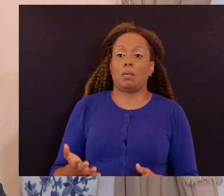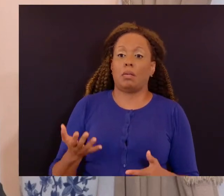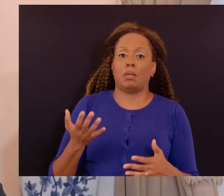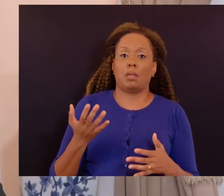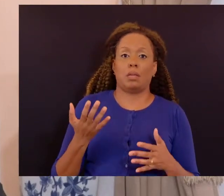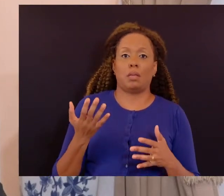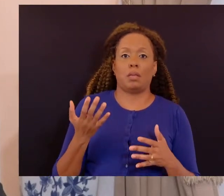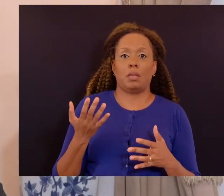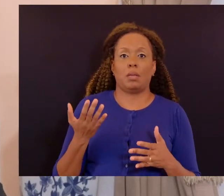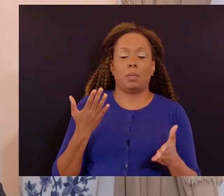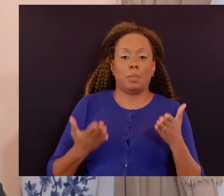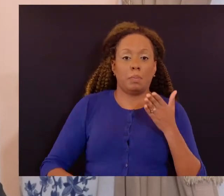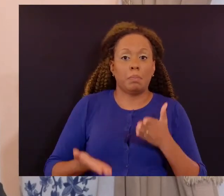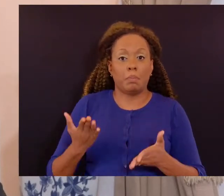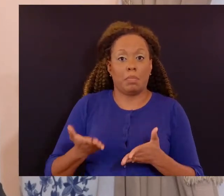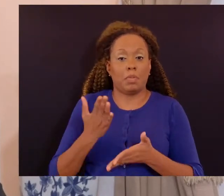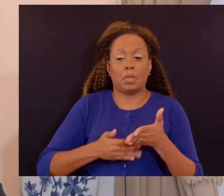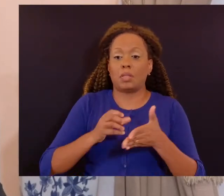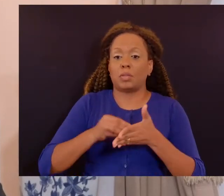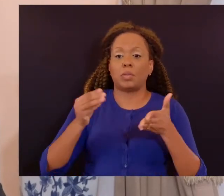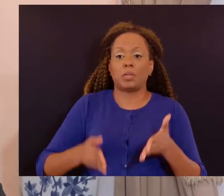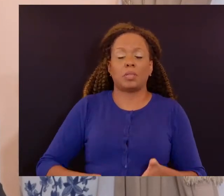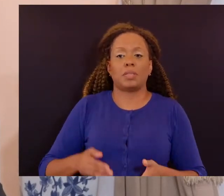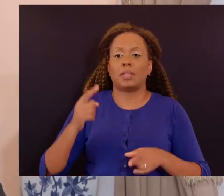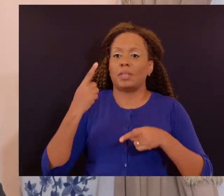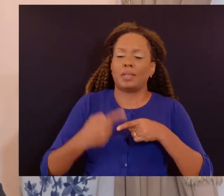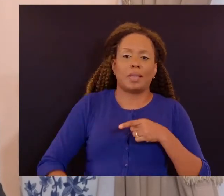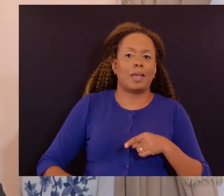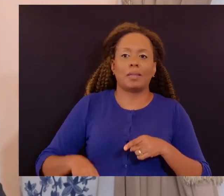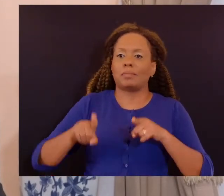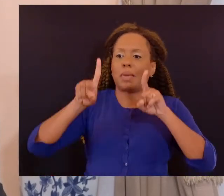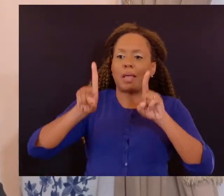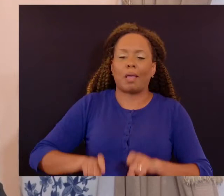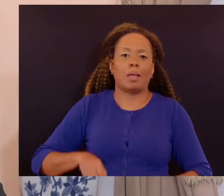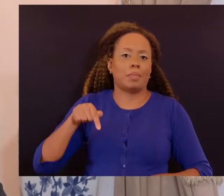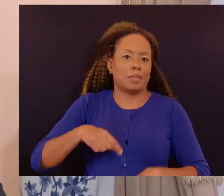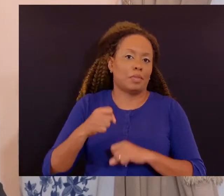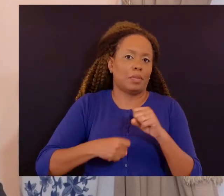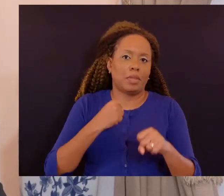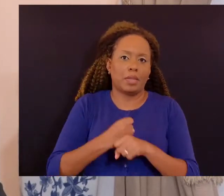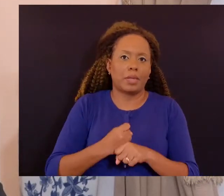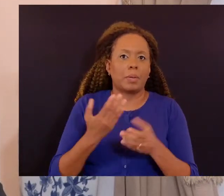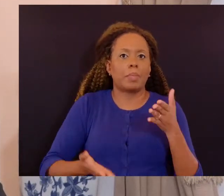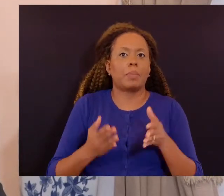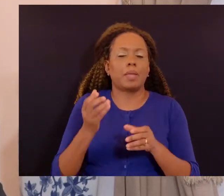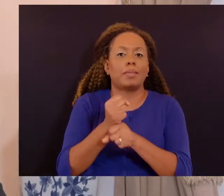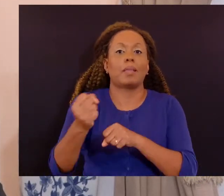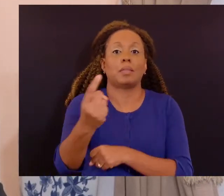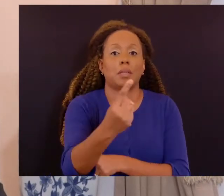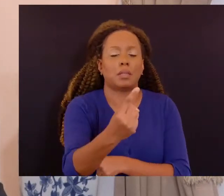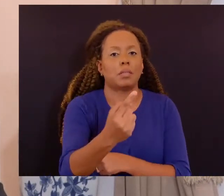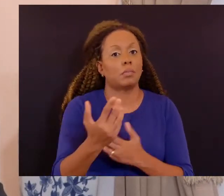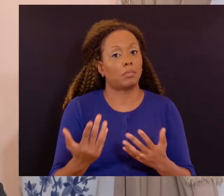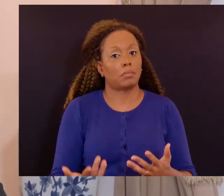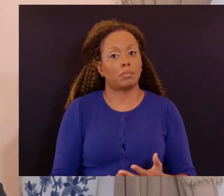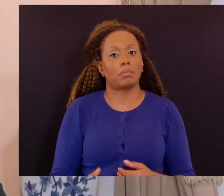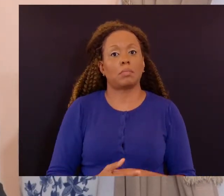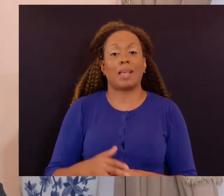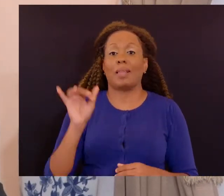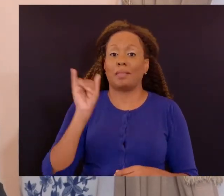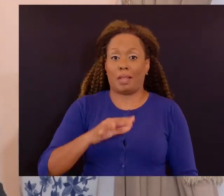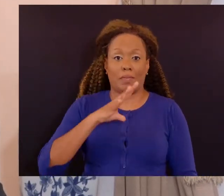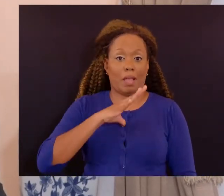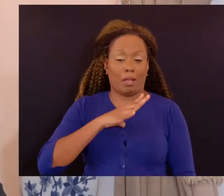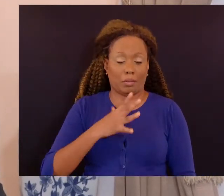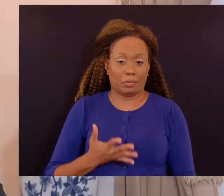to defer, I want people to understand it is not a bad thing. Therefore, while we have other